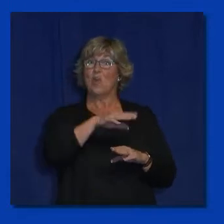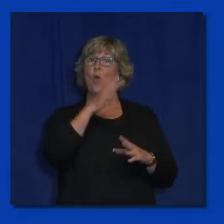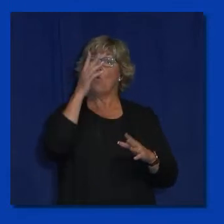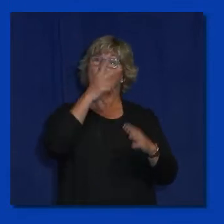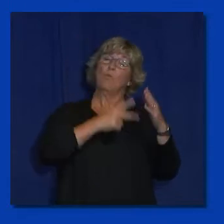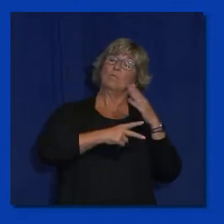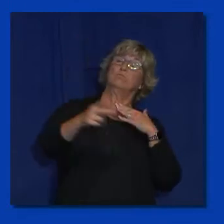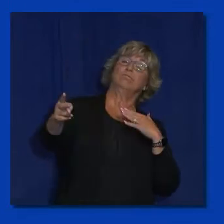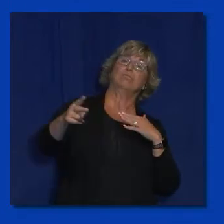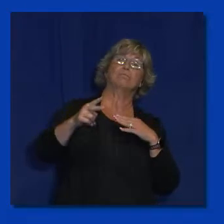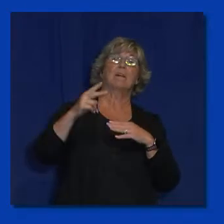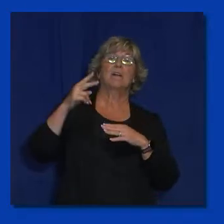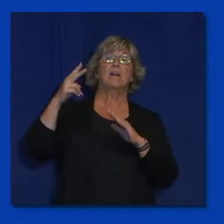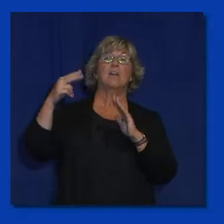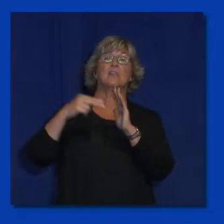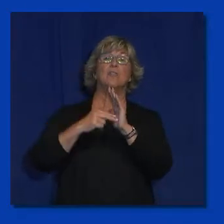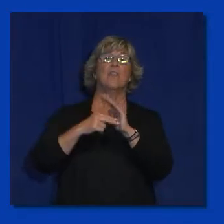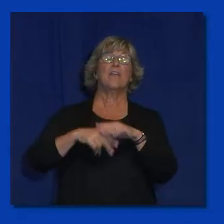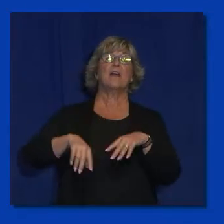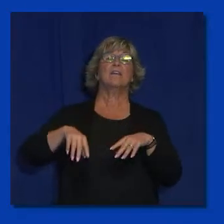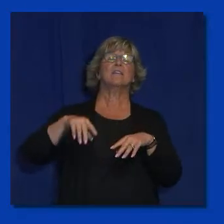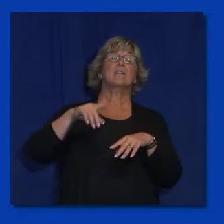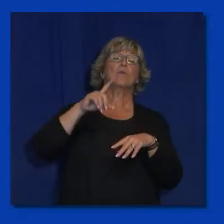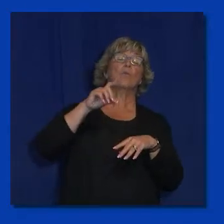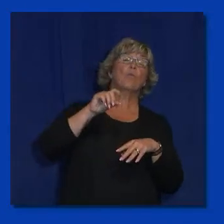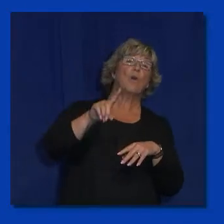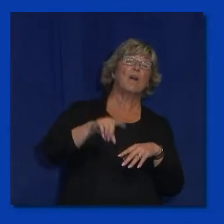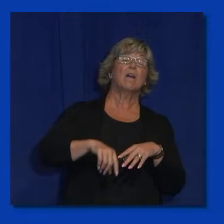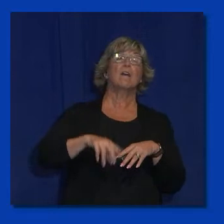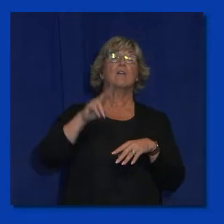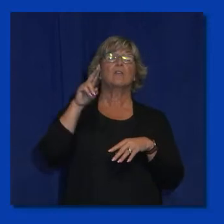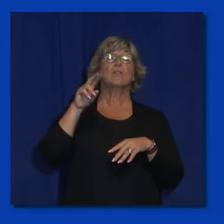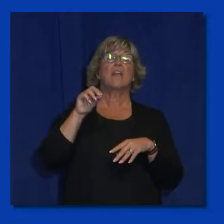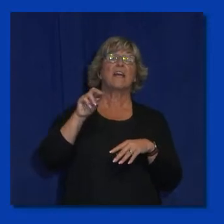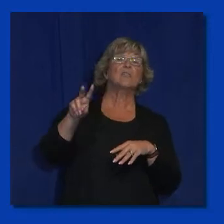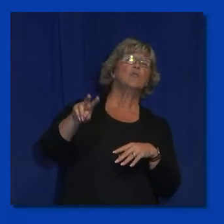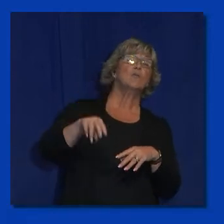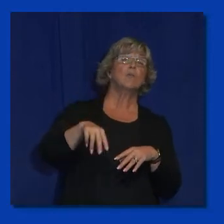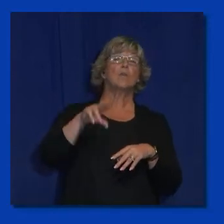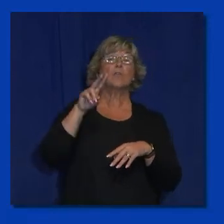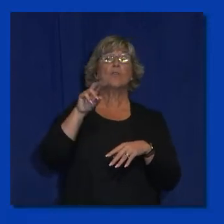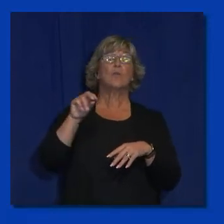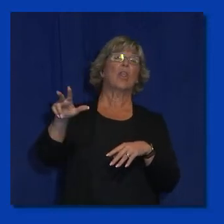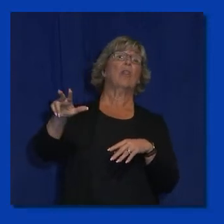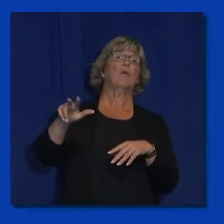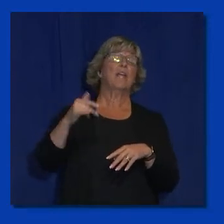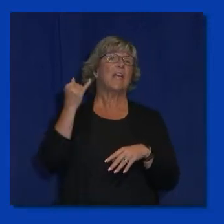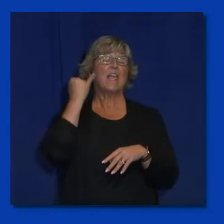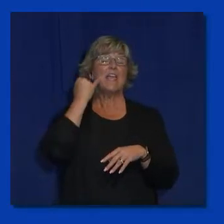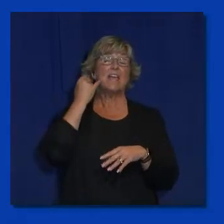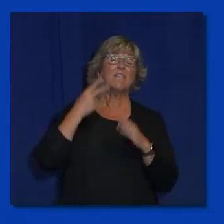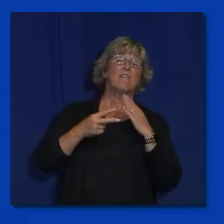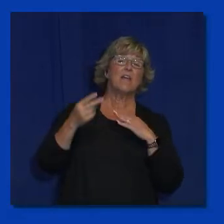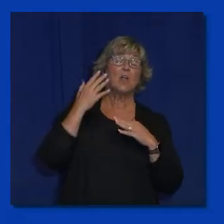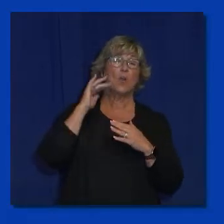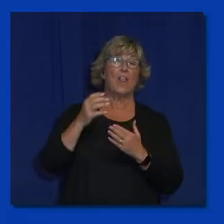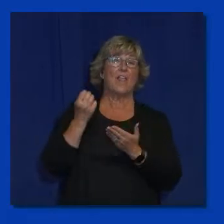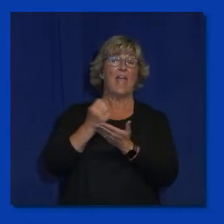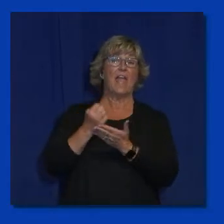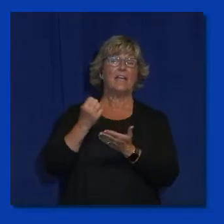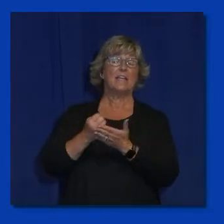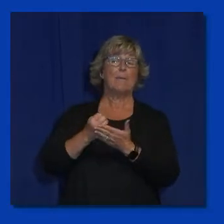was going to come in late 2000, 2001, 2003, if they knew the